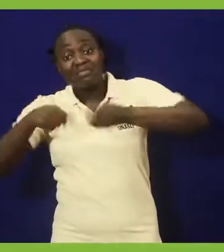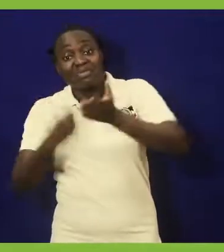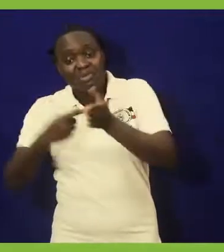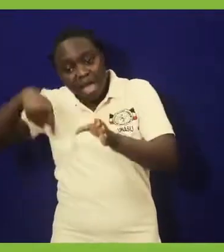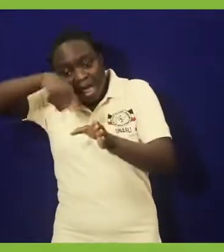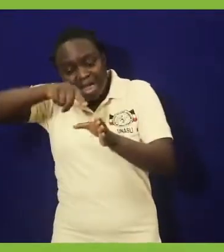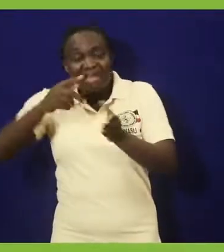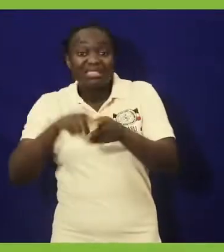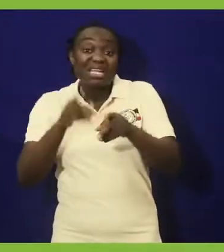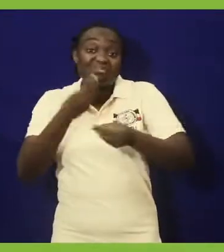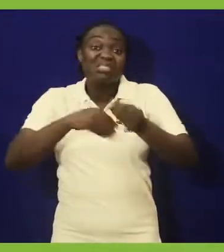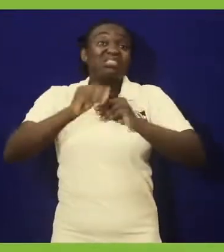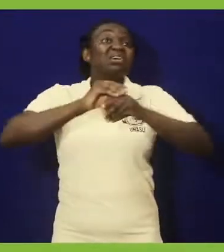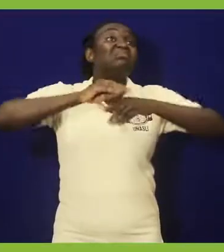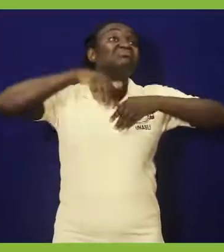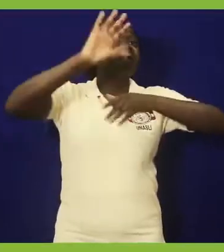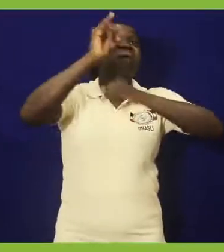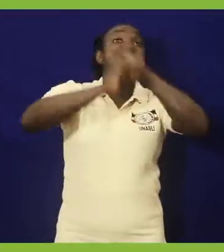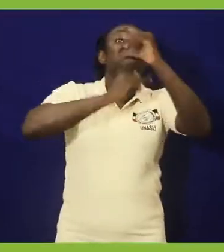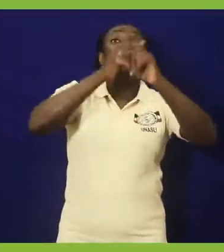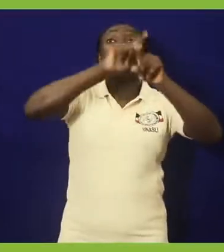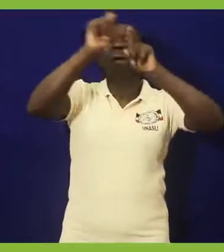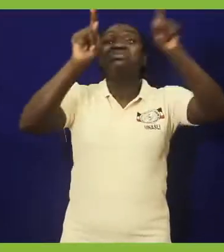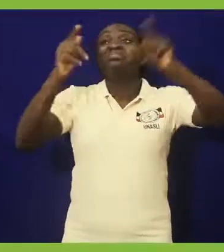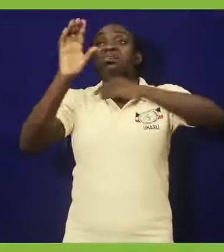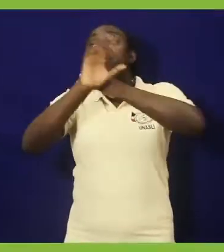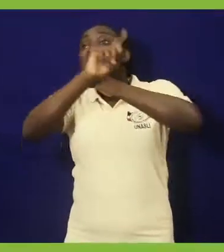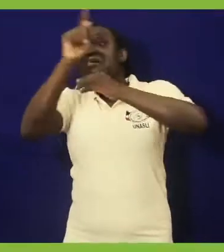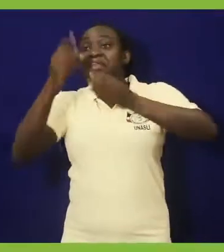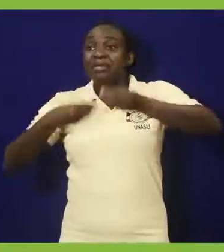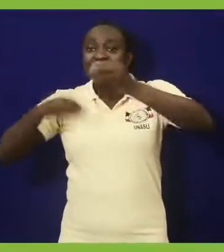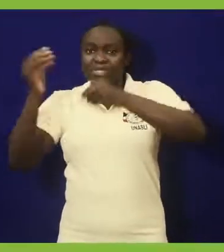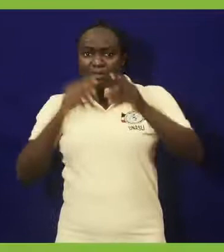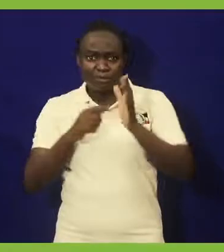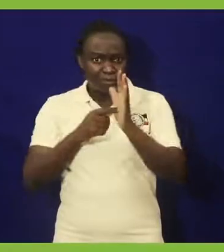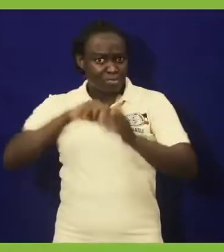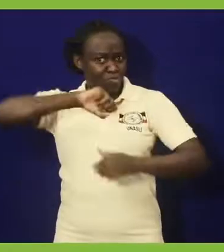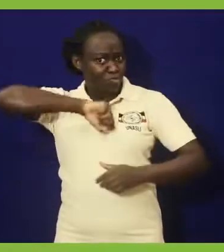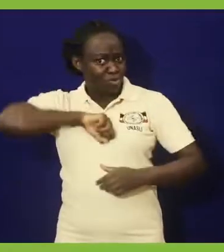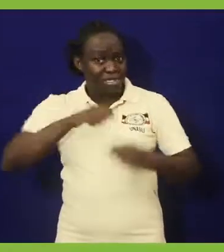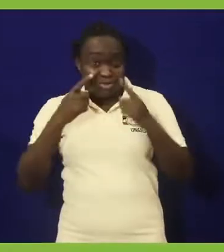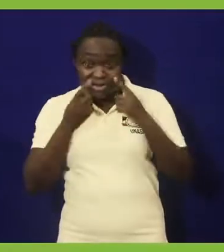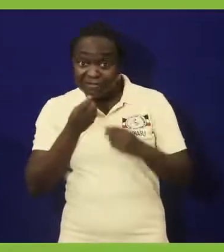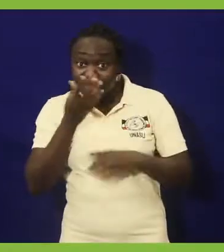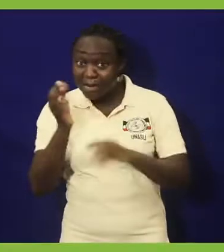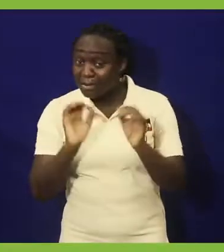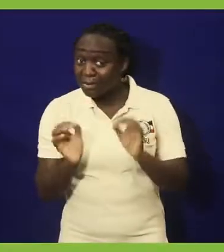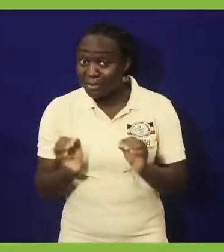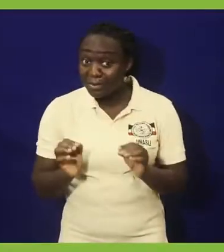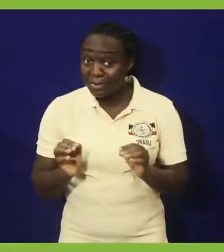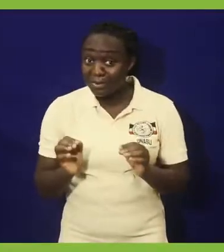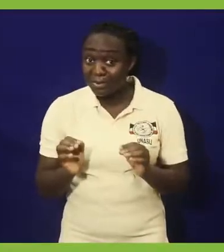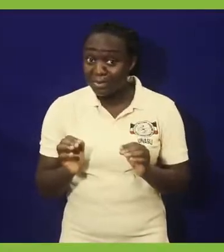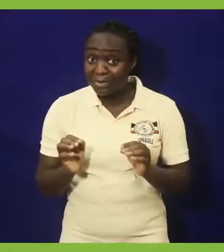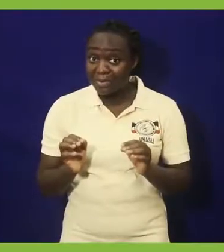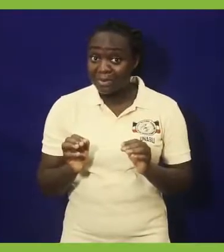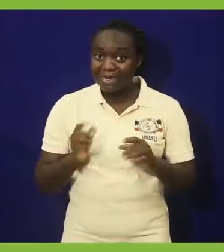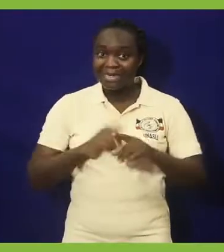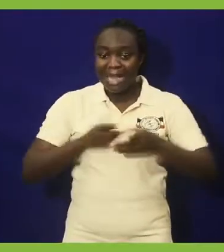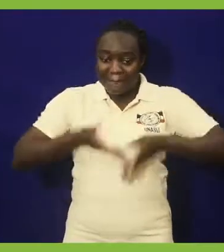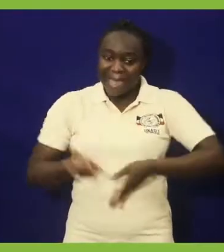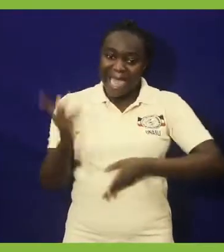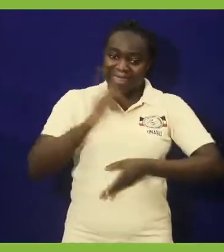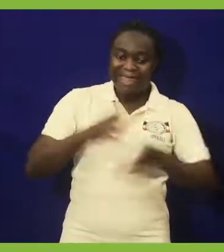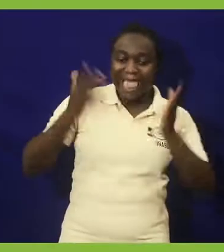Have you seen decoration flowers at wedding functions, at